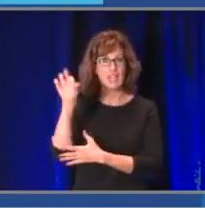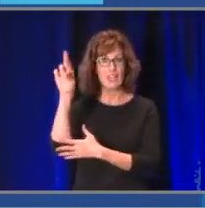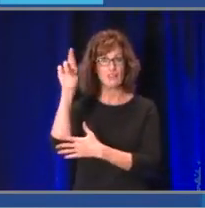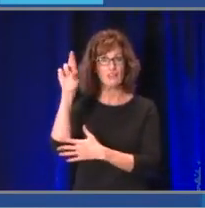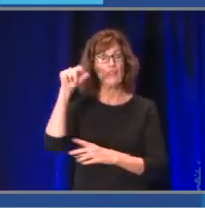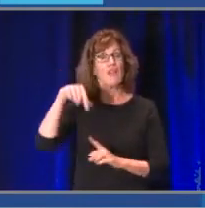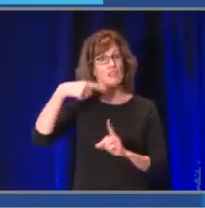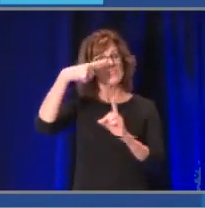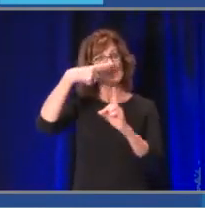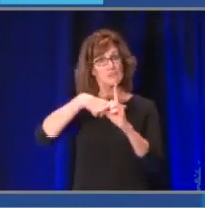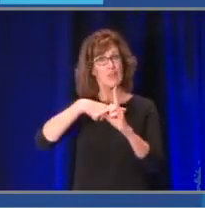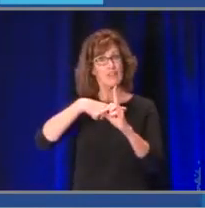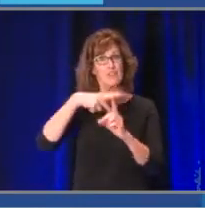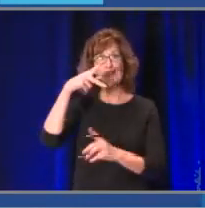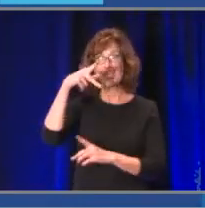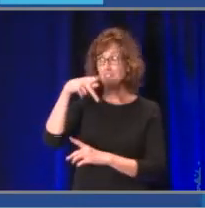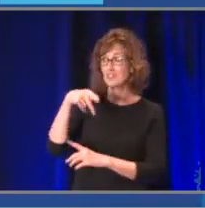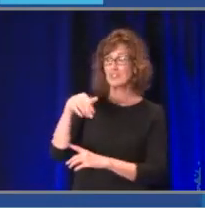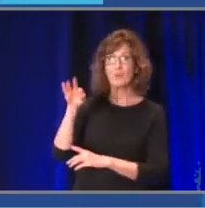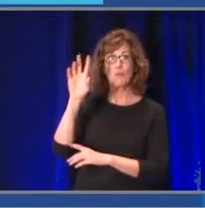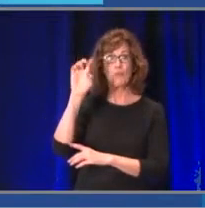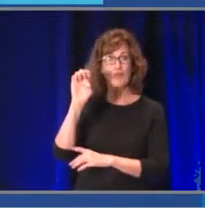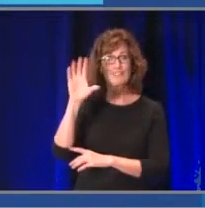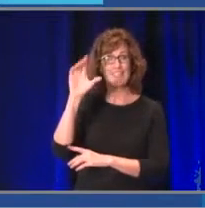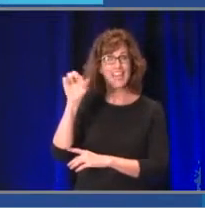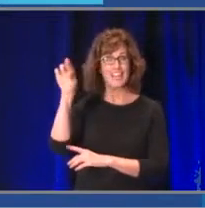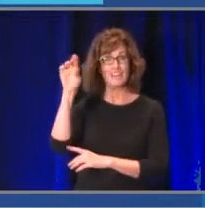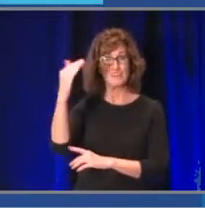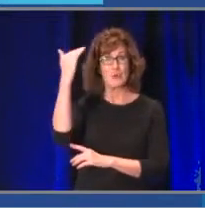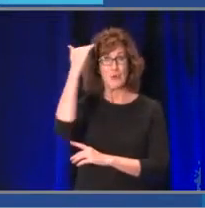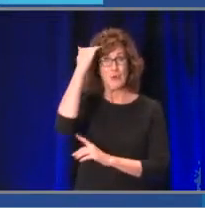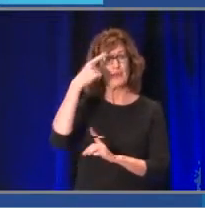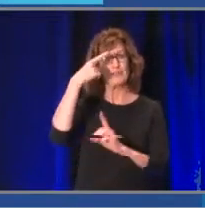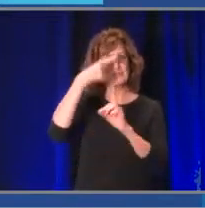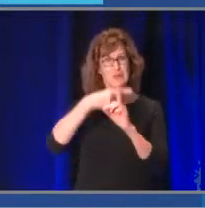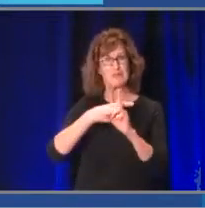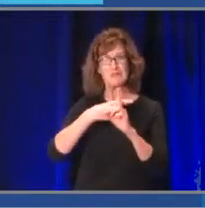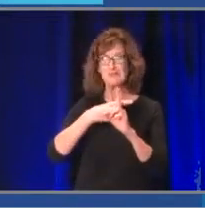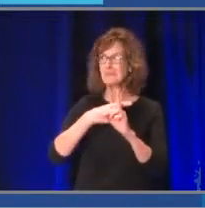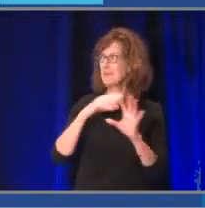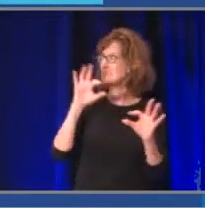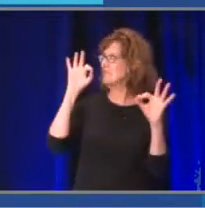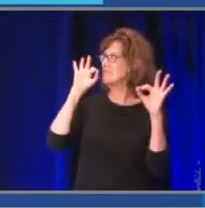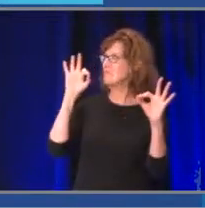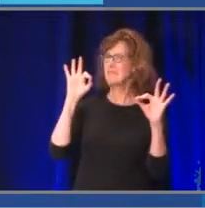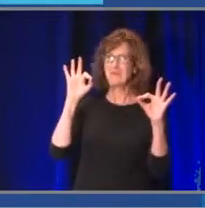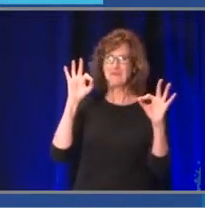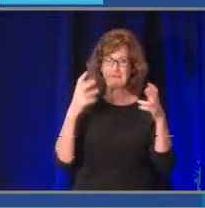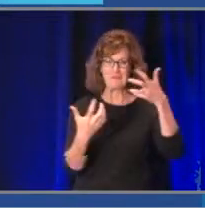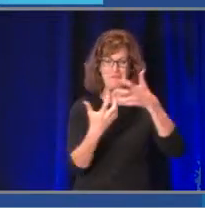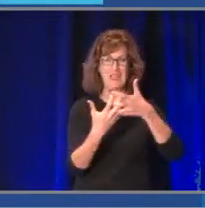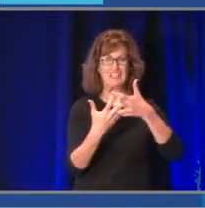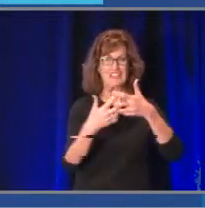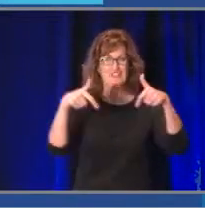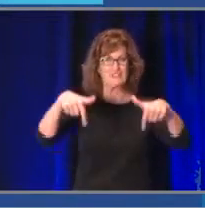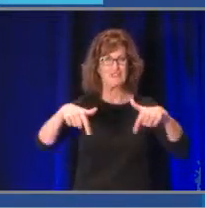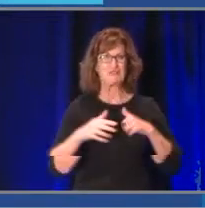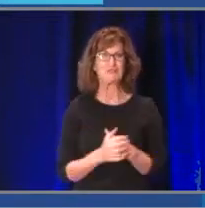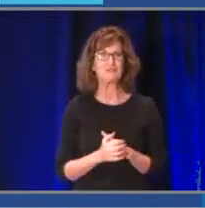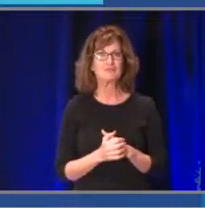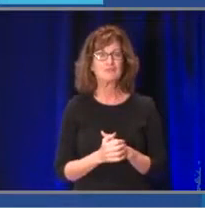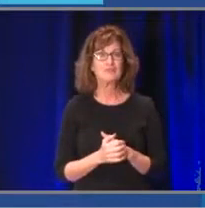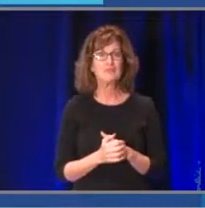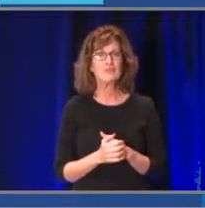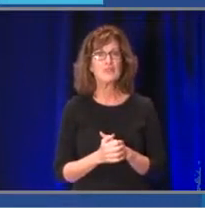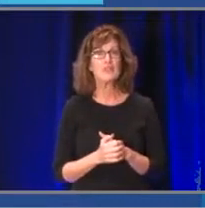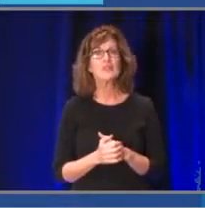month is Prostate Cancer Awareness Month. So it's, I think, a very apropos to have this. So we're going to like to